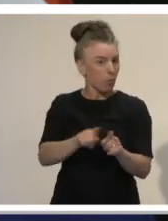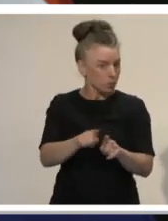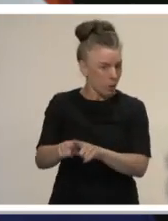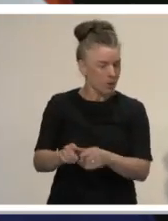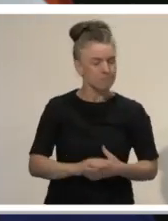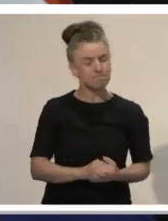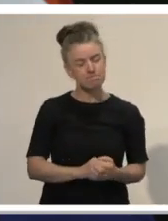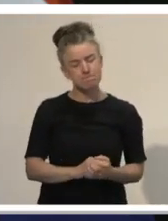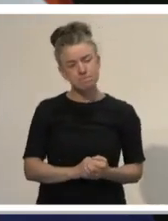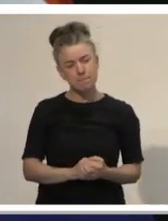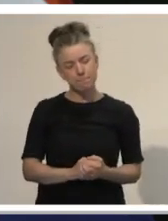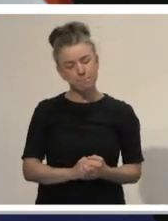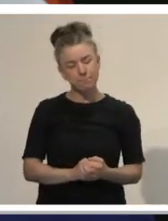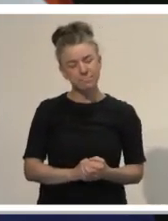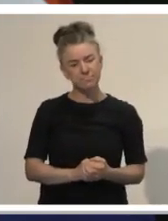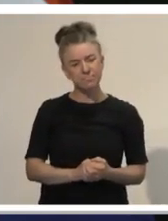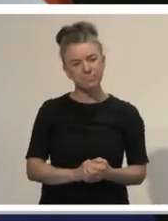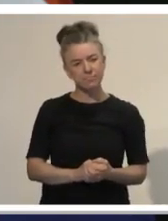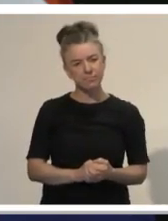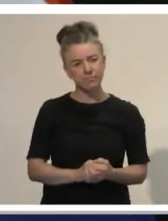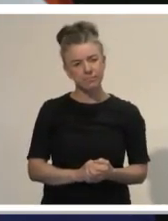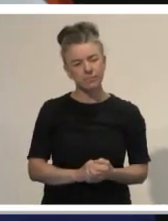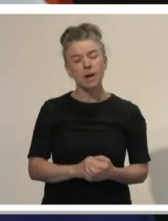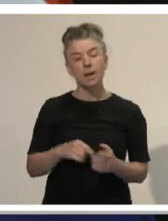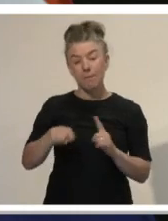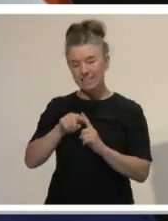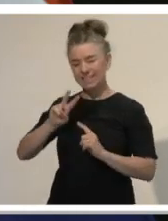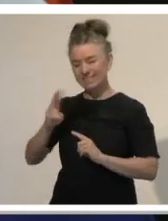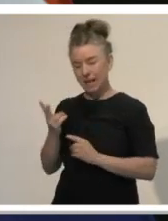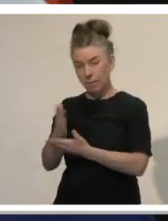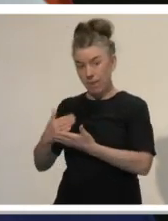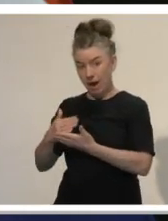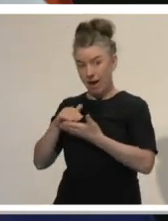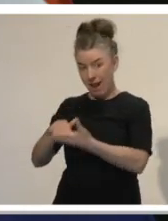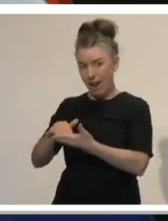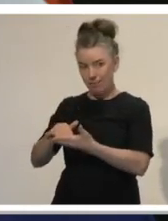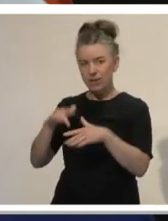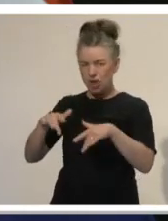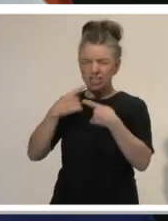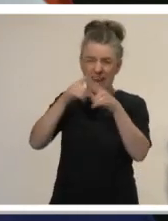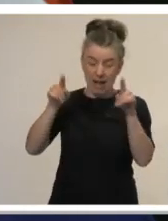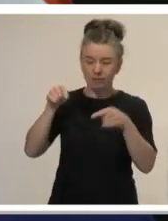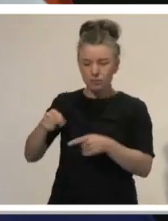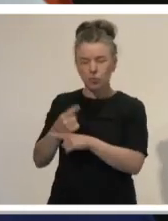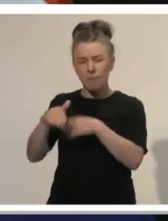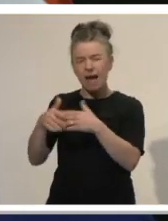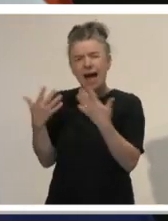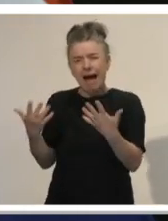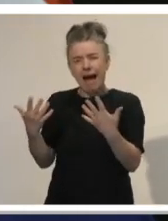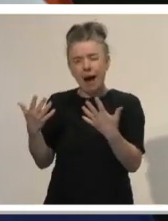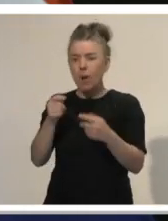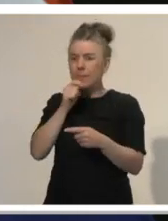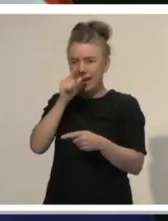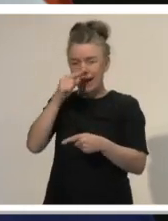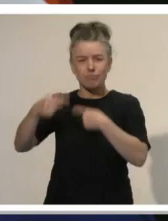of the conversations that I had around the second package around the look of a long-term sustainable model for